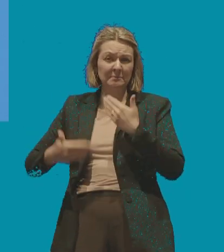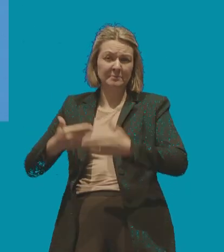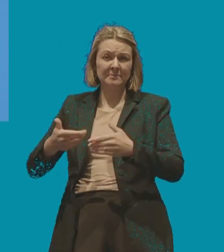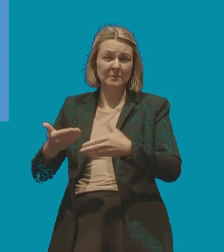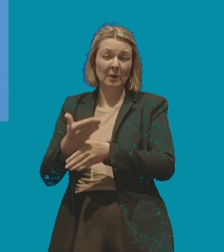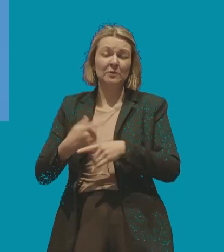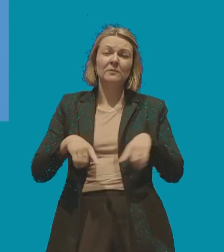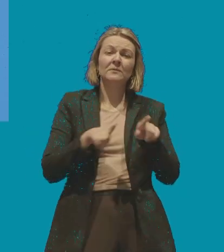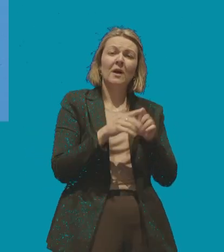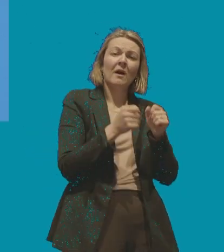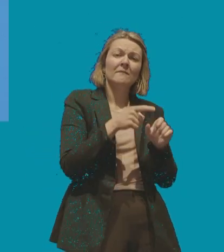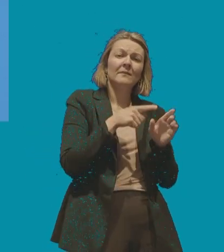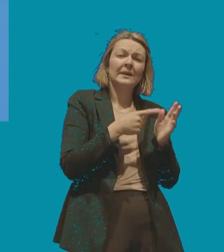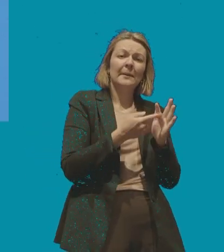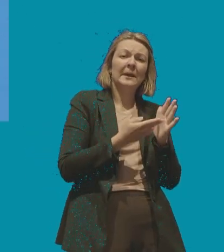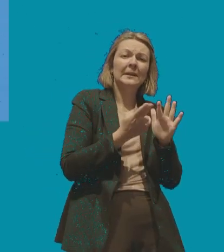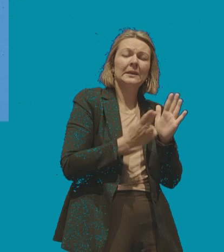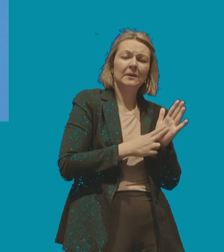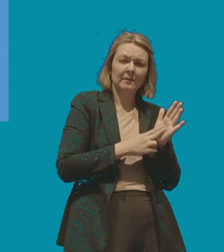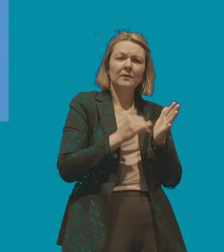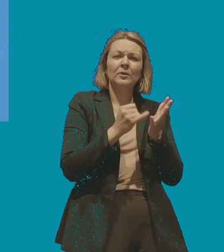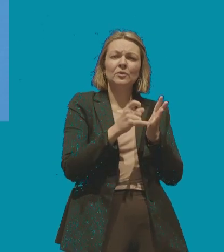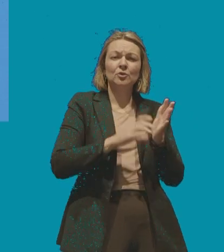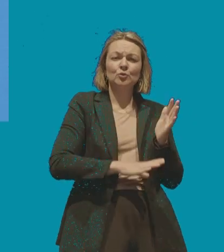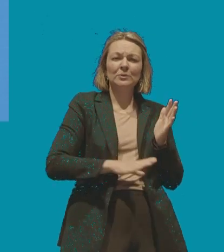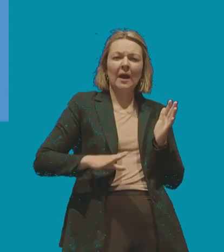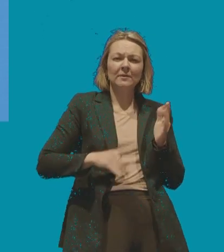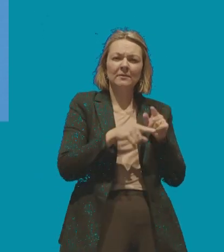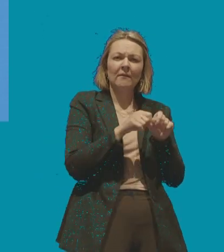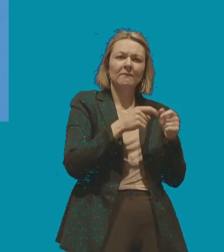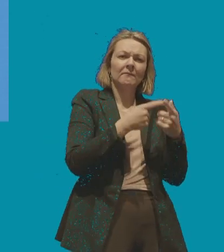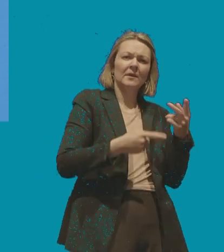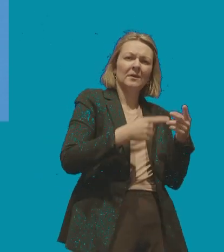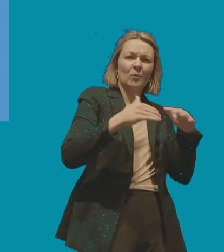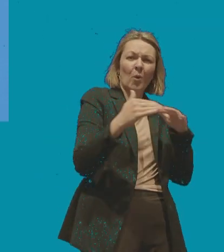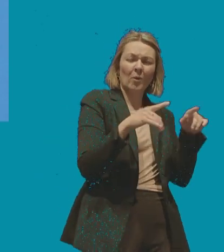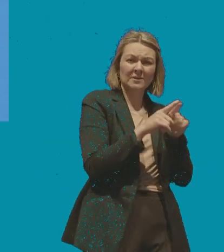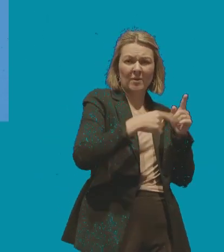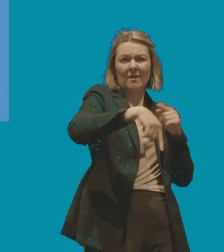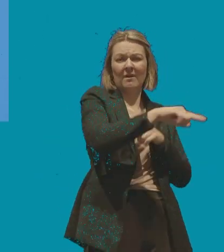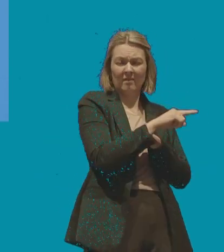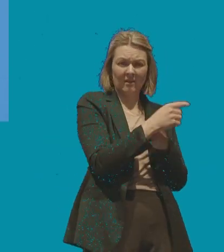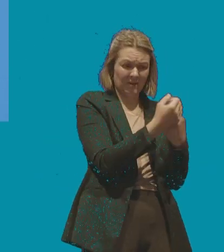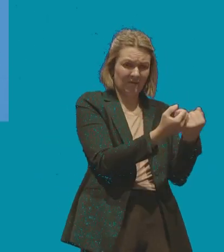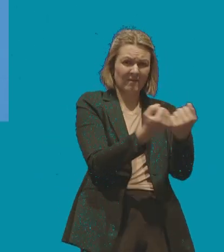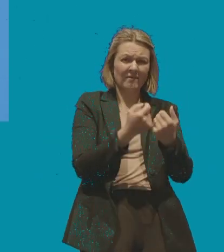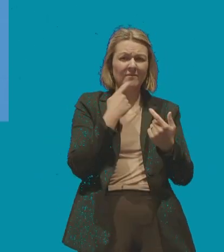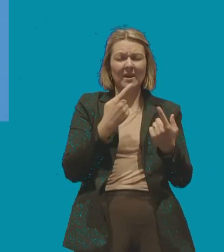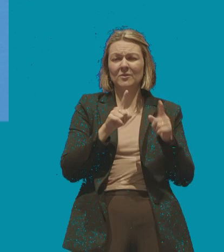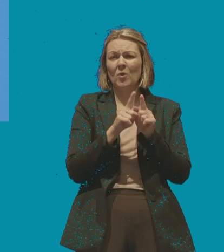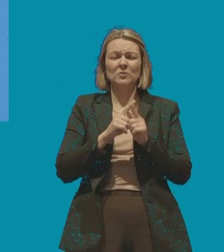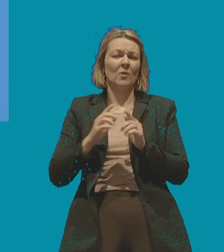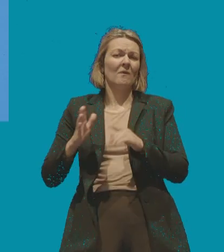Yemen and in Sudan and elsewhere. We've seen the rise of far-right and authoritarian governments right across the world, and of